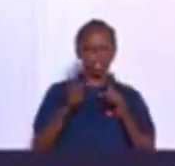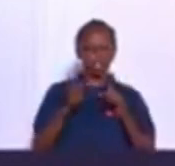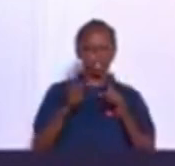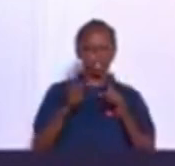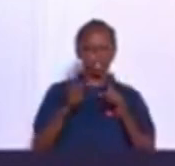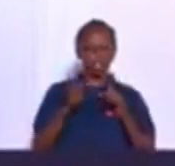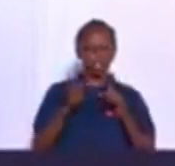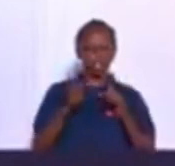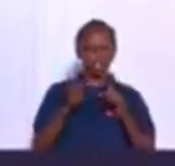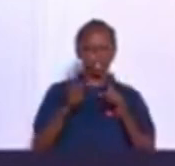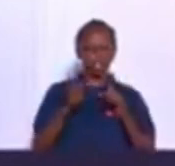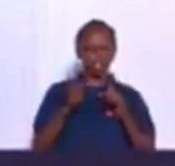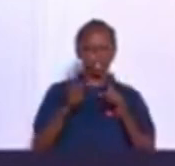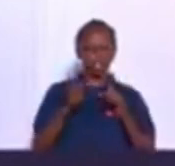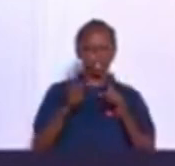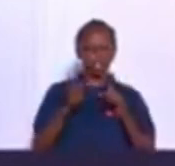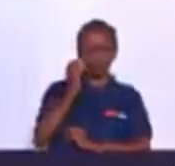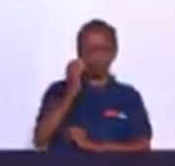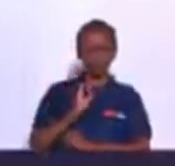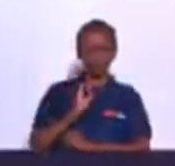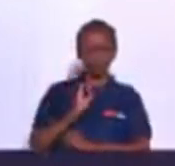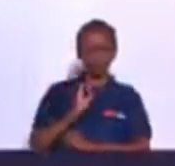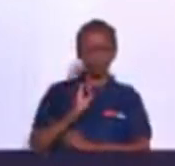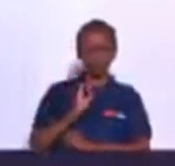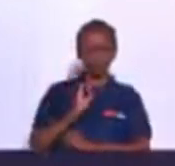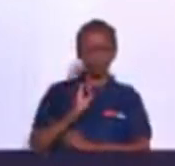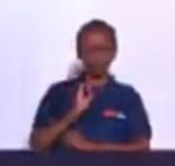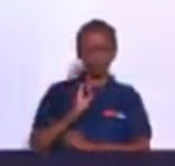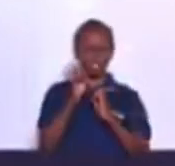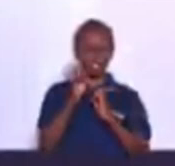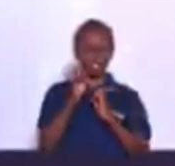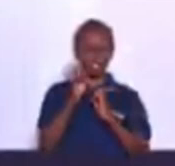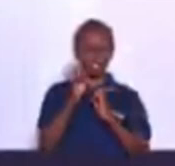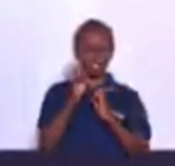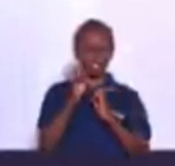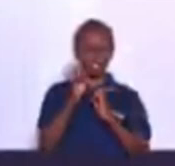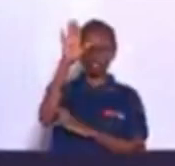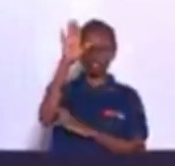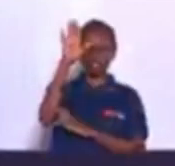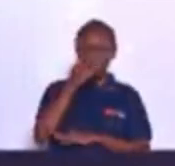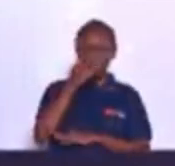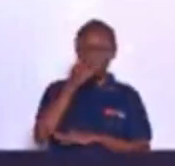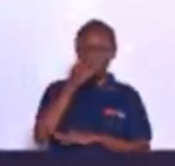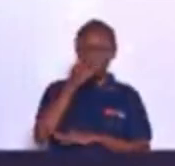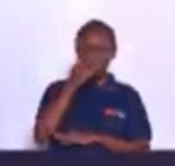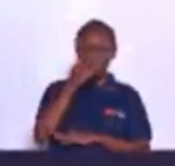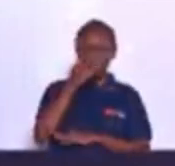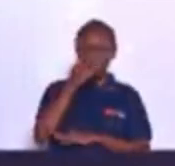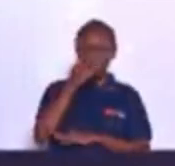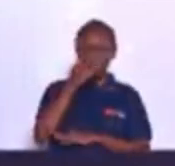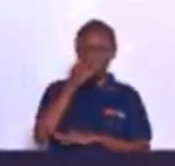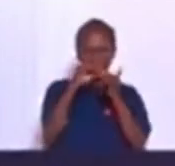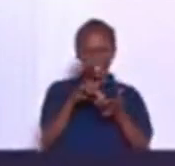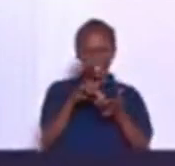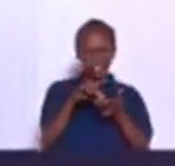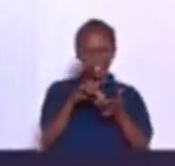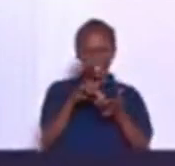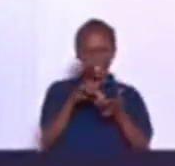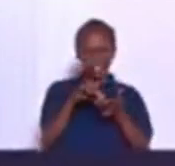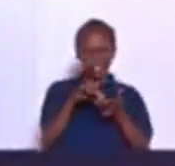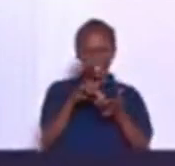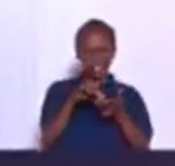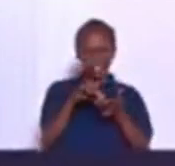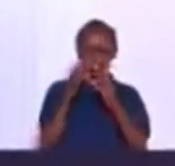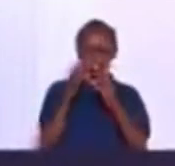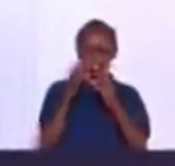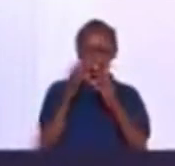you because our hearts need you. We want to pray in a very special way for